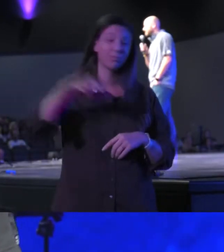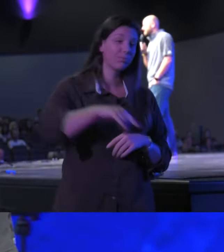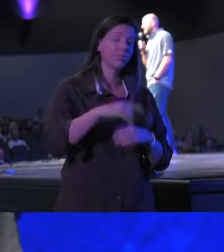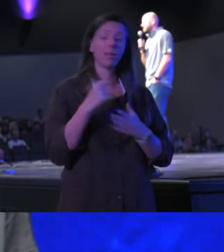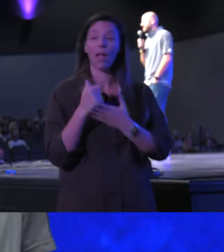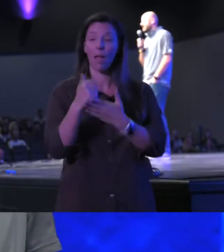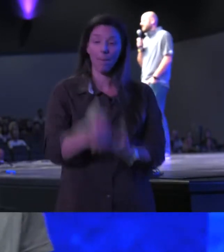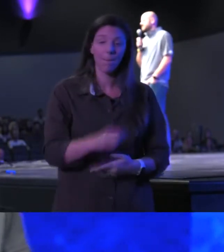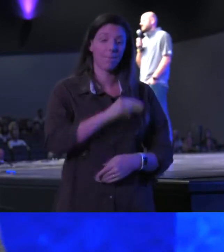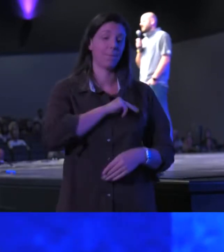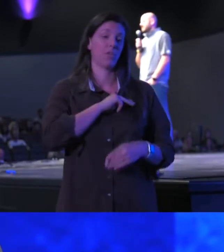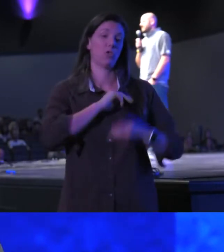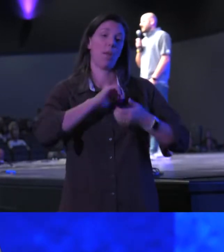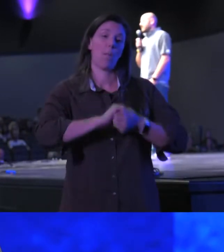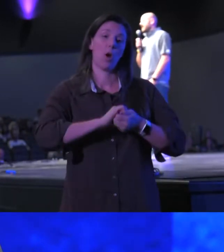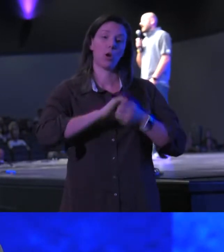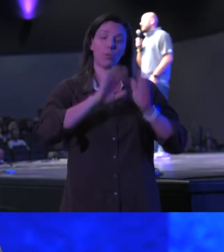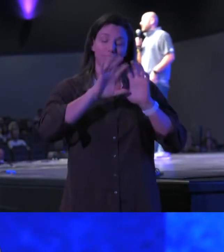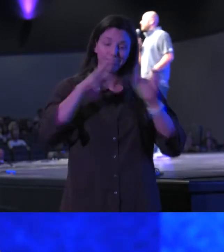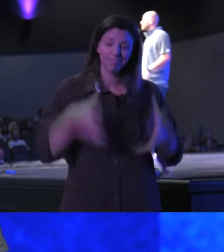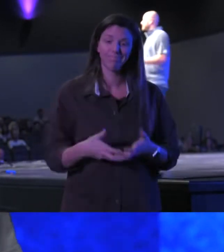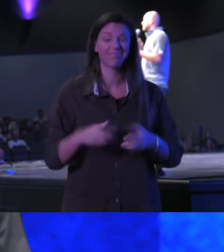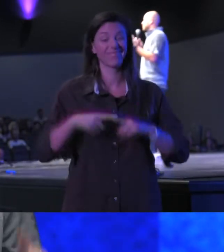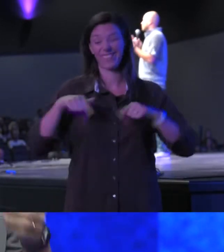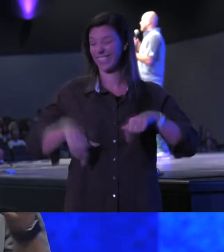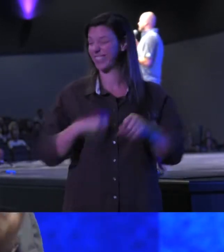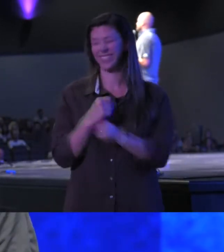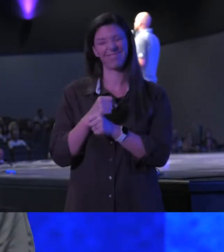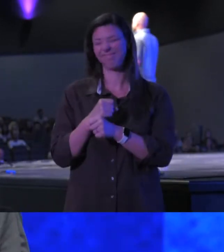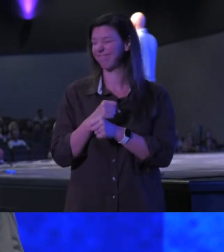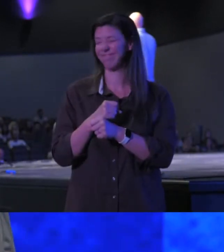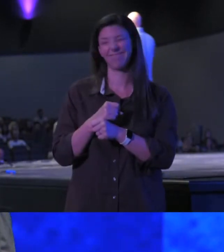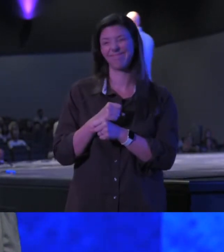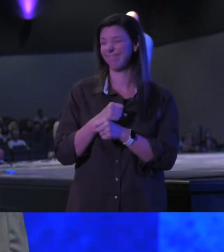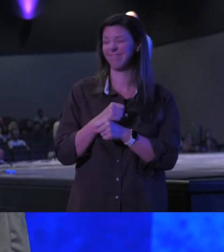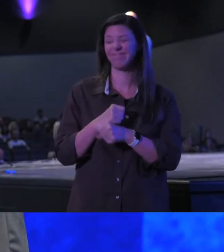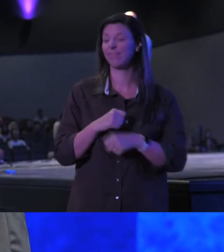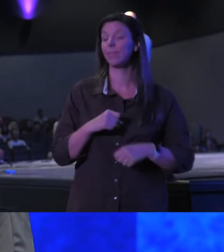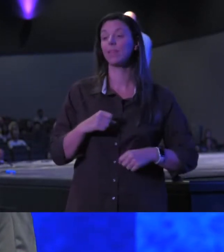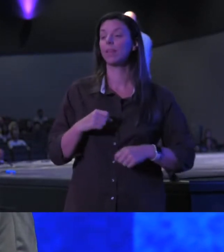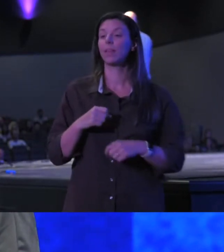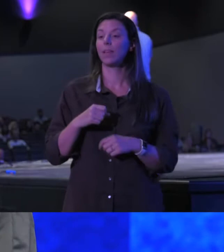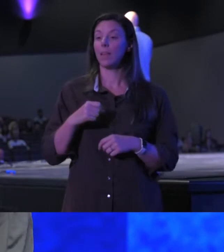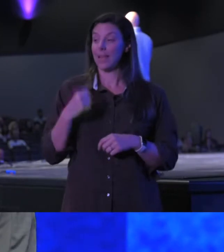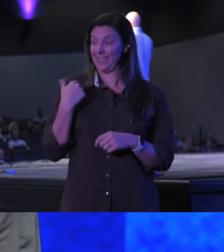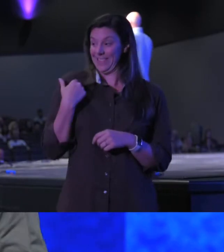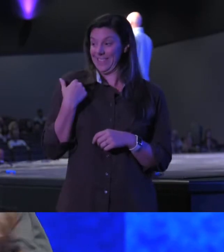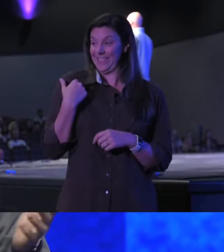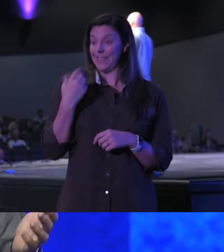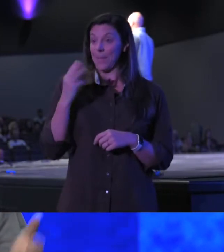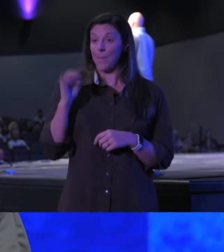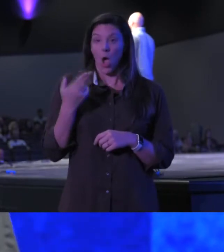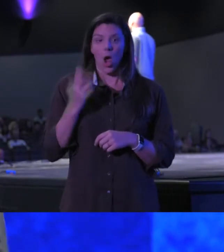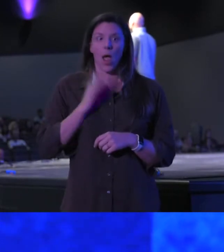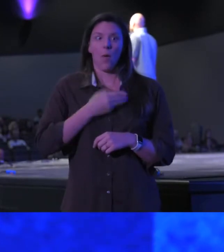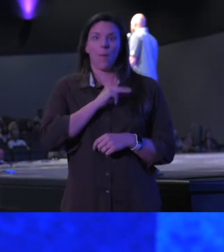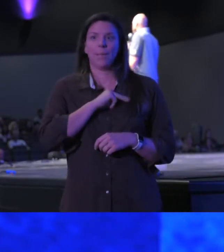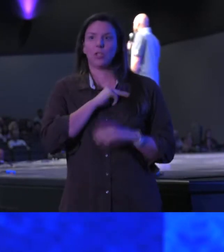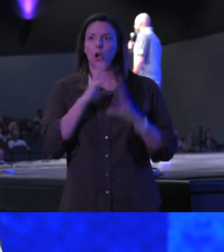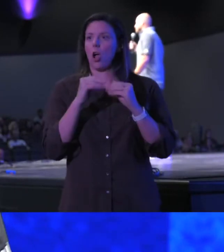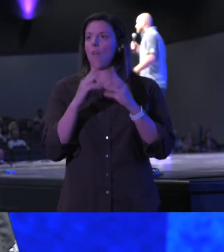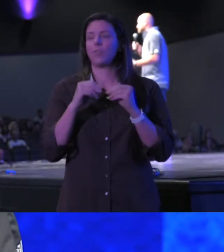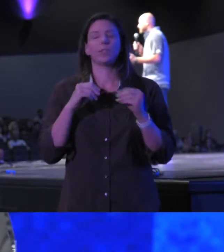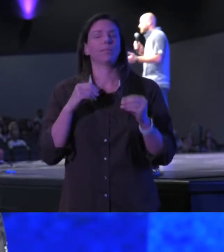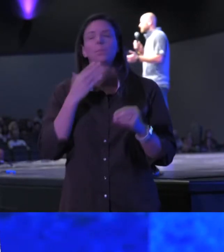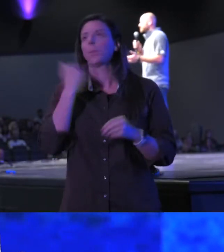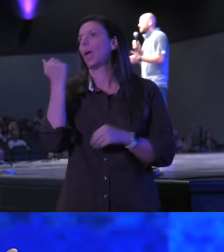year that has not been the case. We had probably the greatest missions conference in March that we have ever had before.